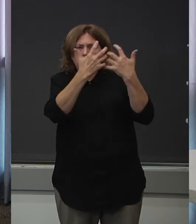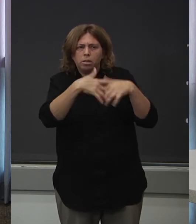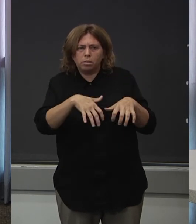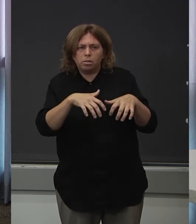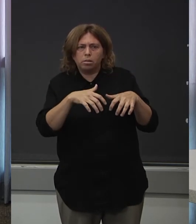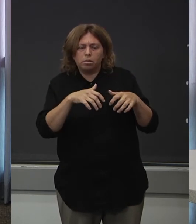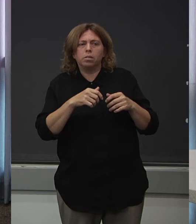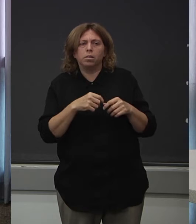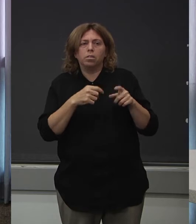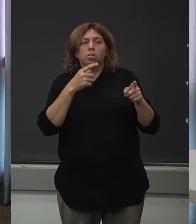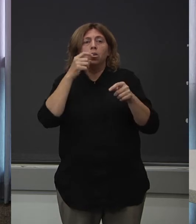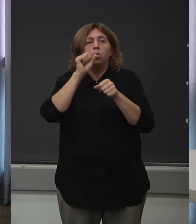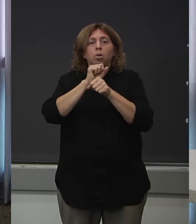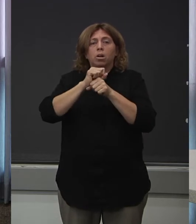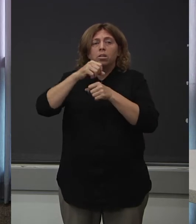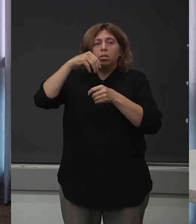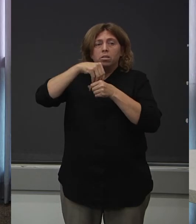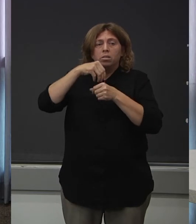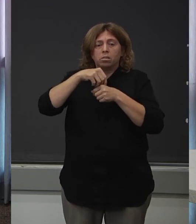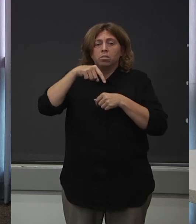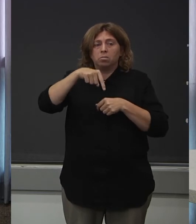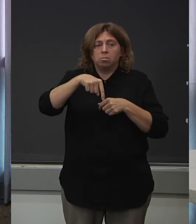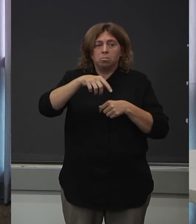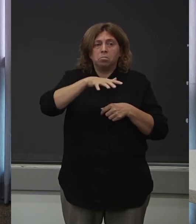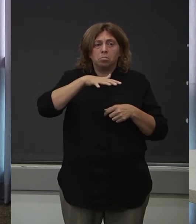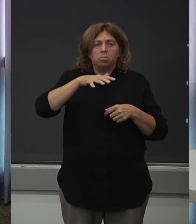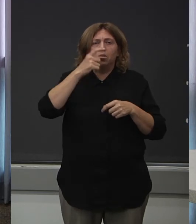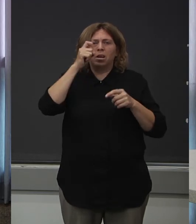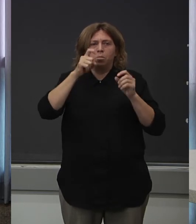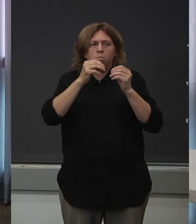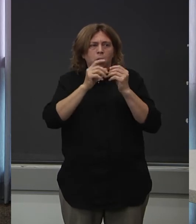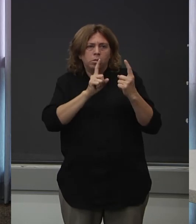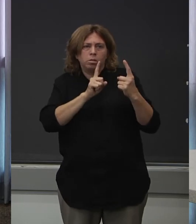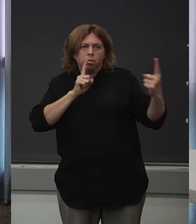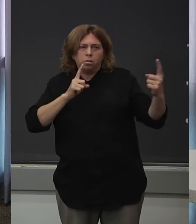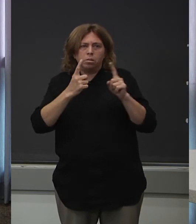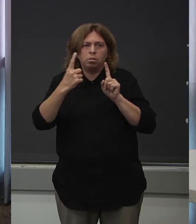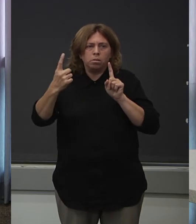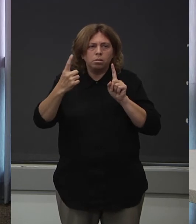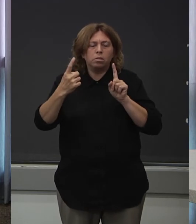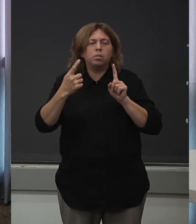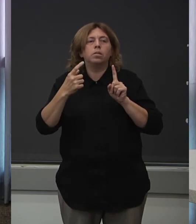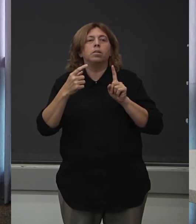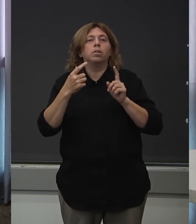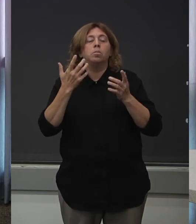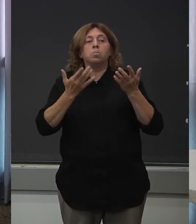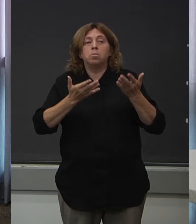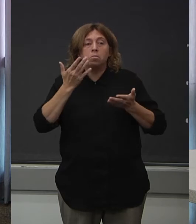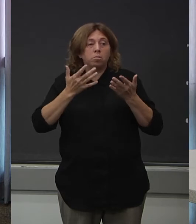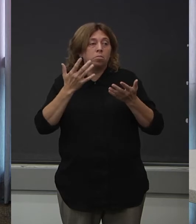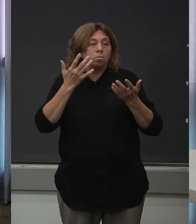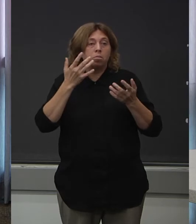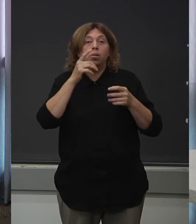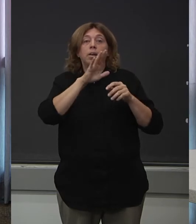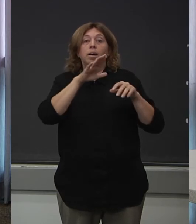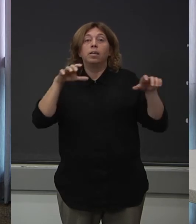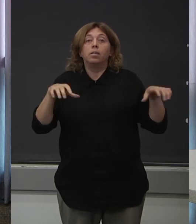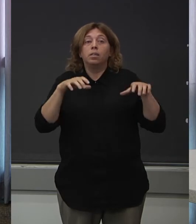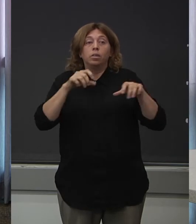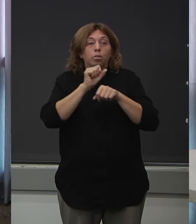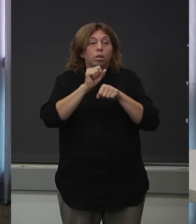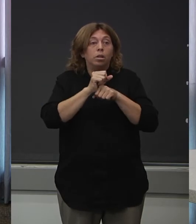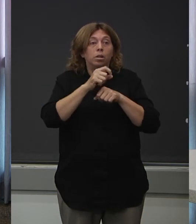distance. It might mean restricting their activities so that they're not actually engaged in public-facing activities, but they might be